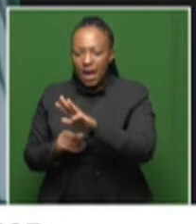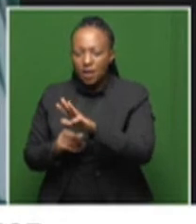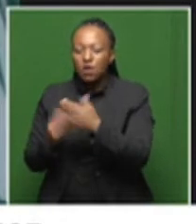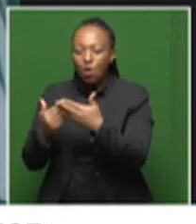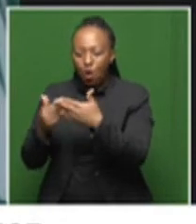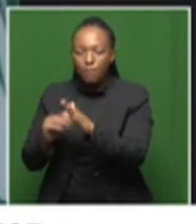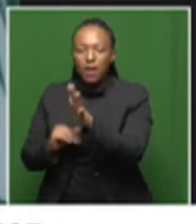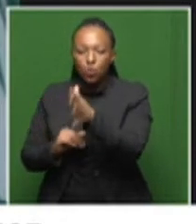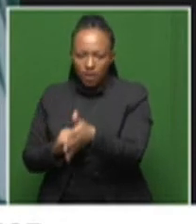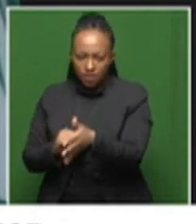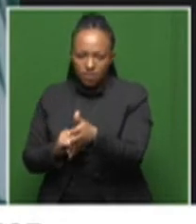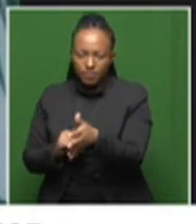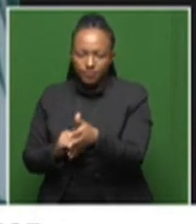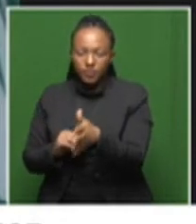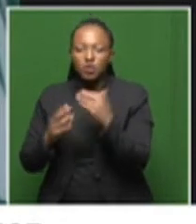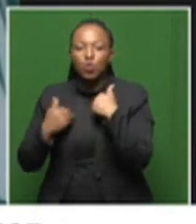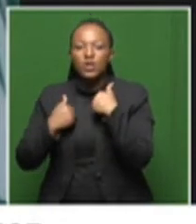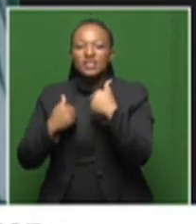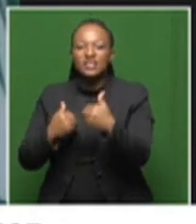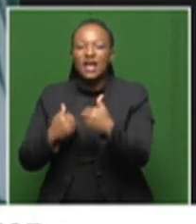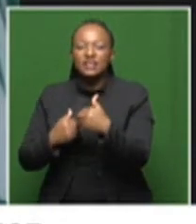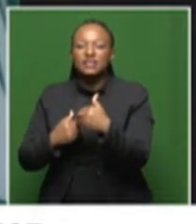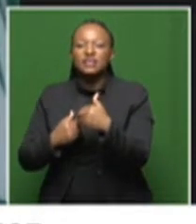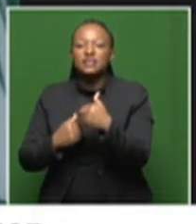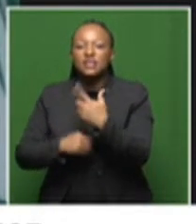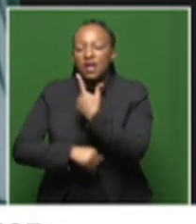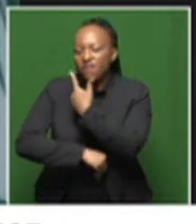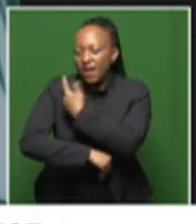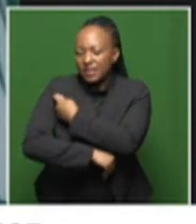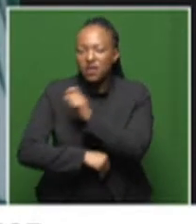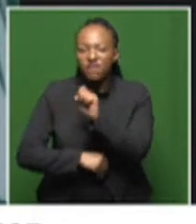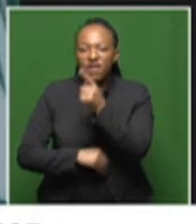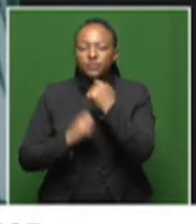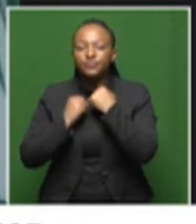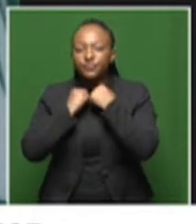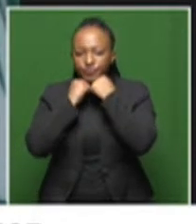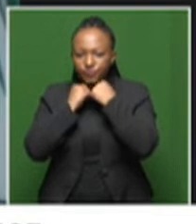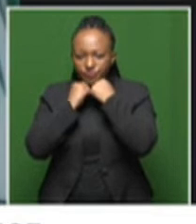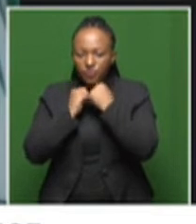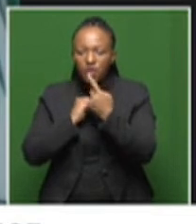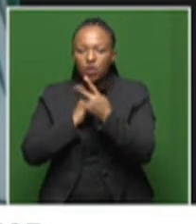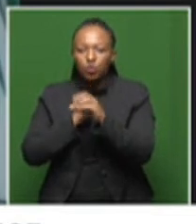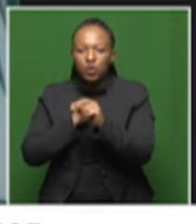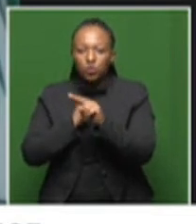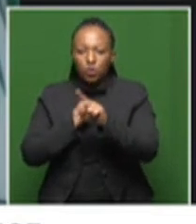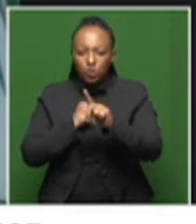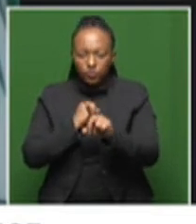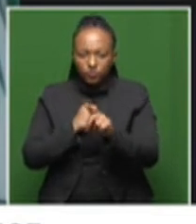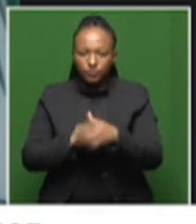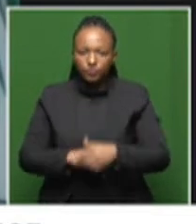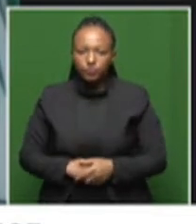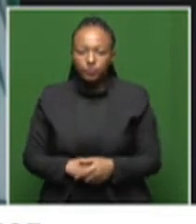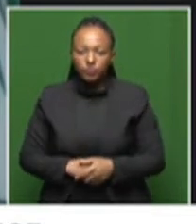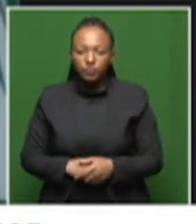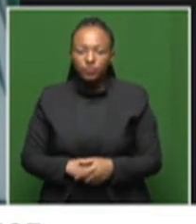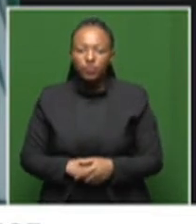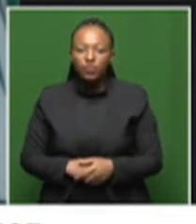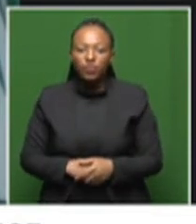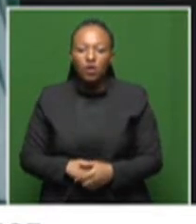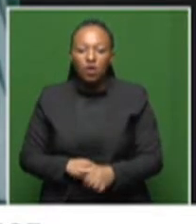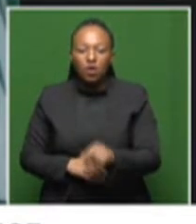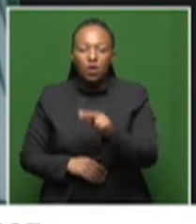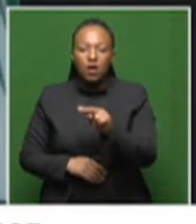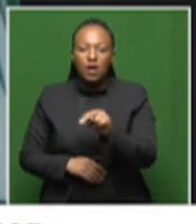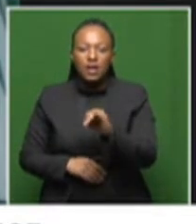open, and they will start vaccination from the 1st of August 2021. Dr. Nicholas Crisp will provide details